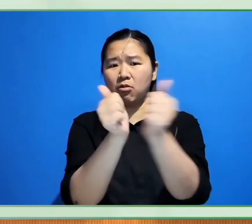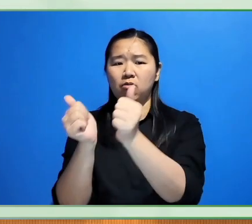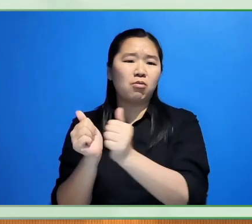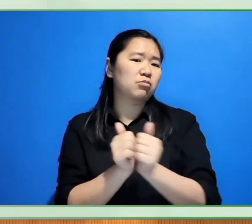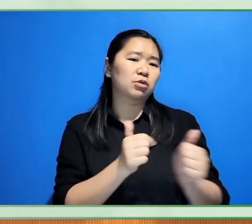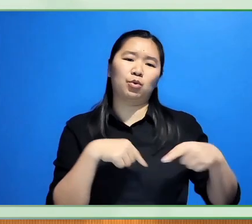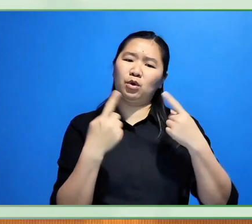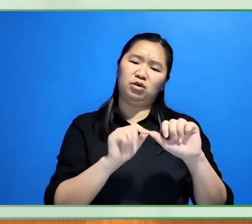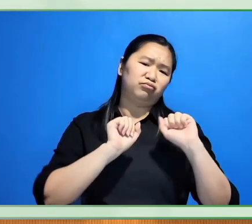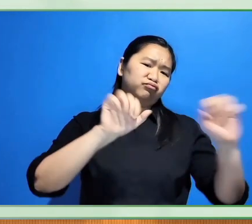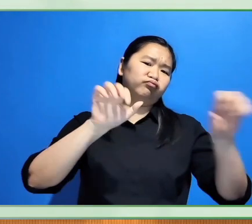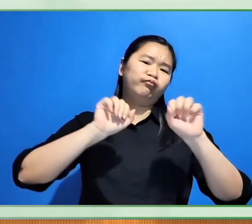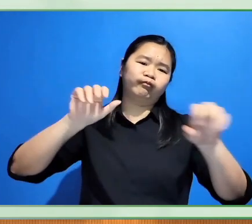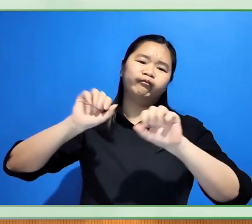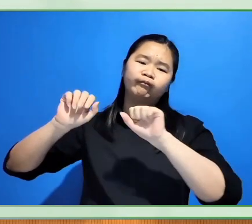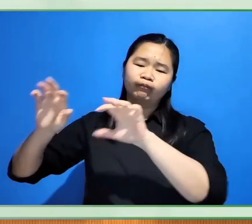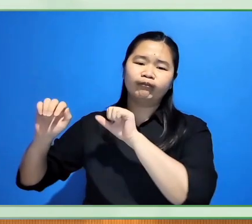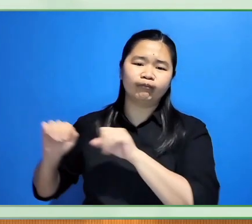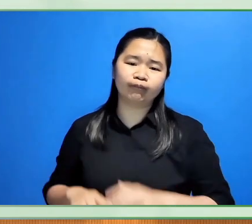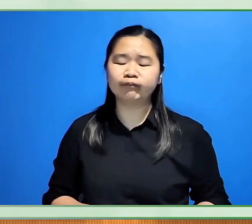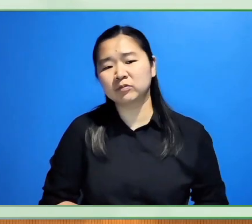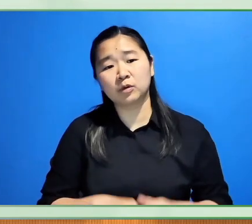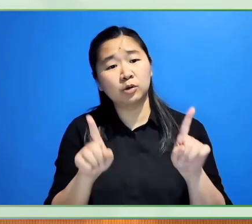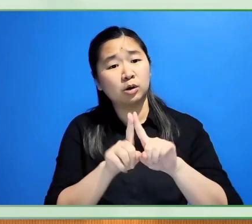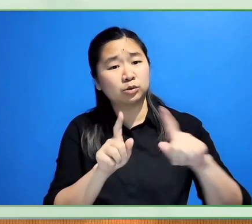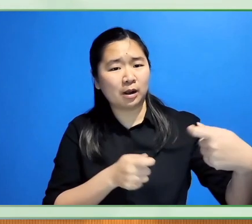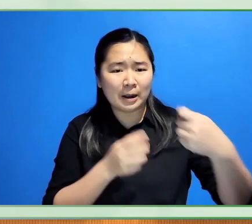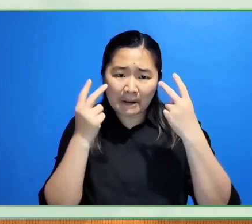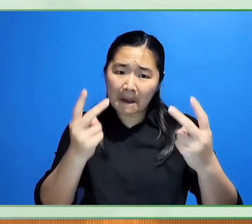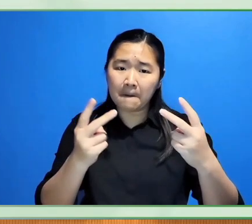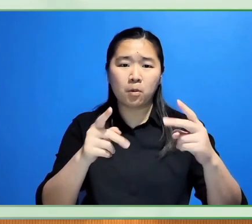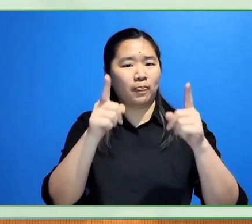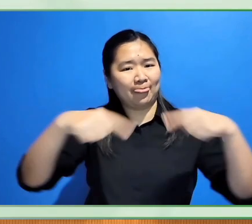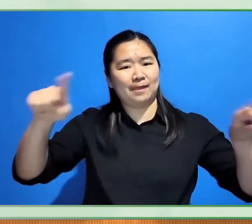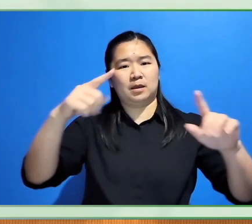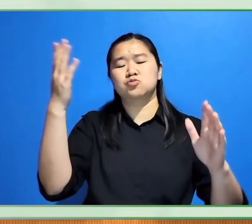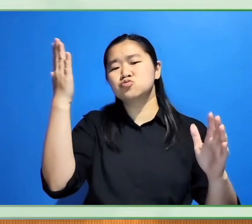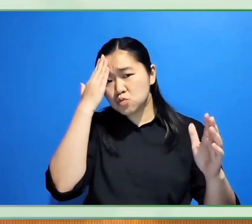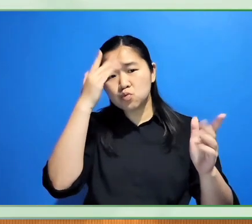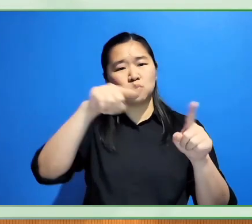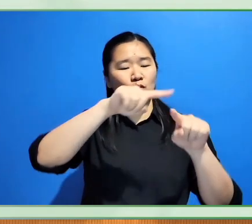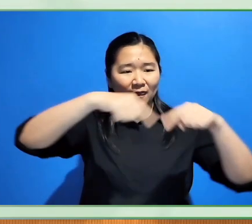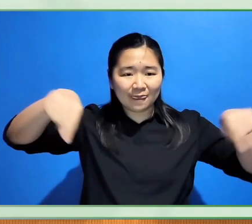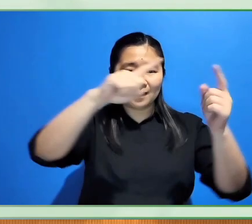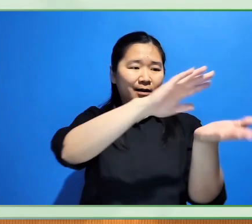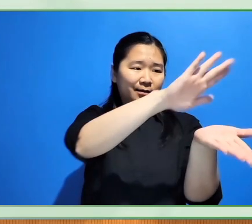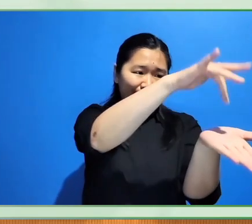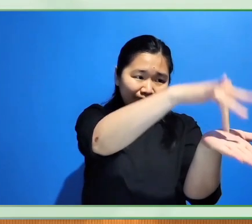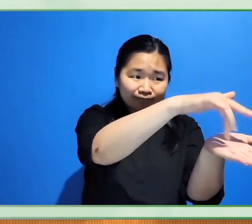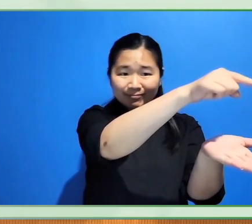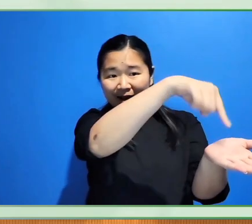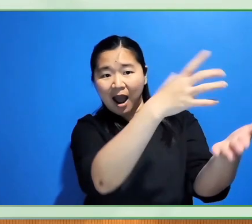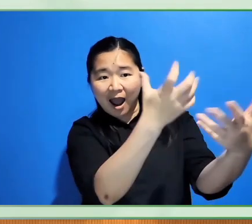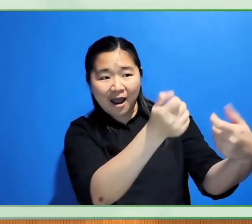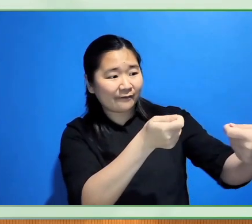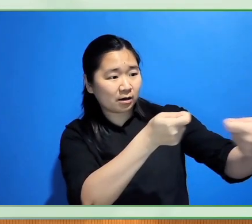simply empowering them to continue supporting their communities with this extremely valuable resource. So we really